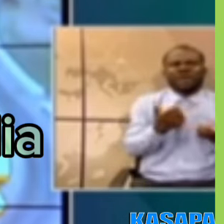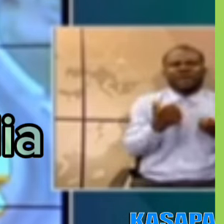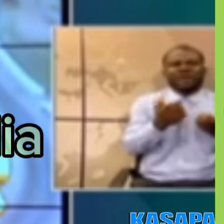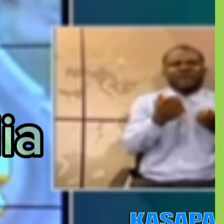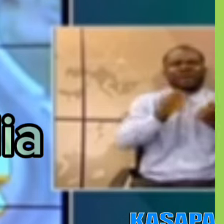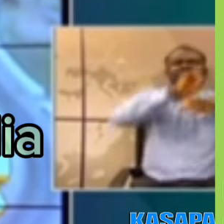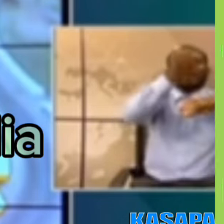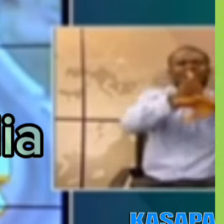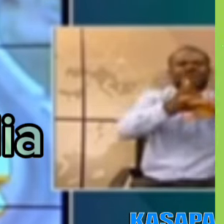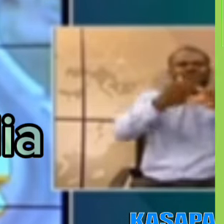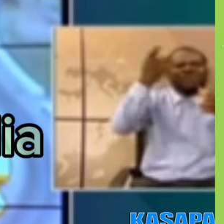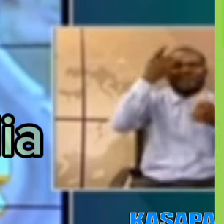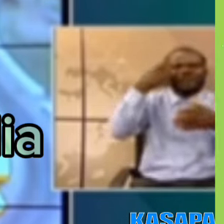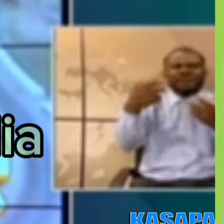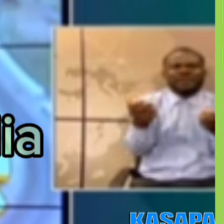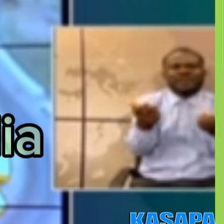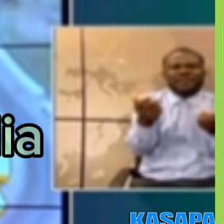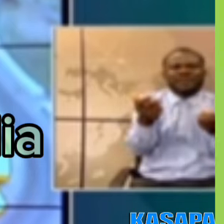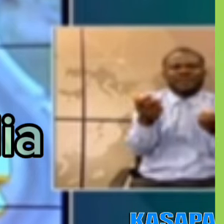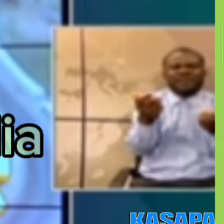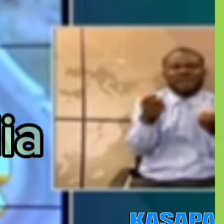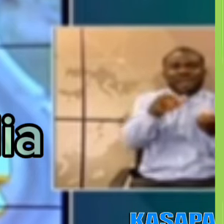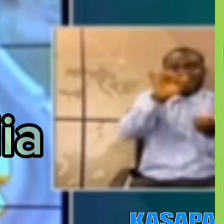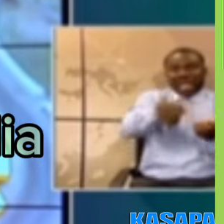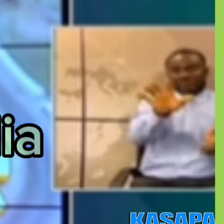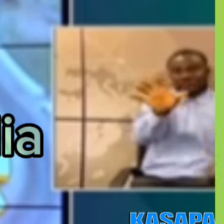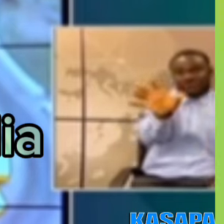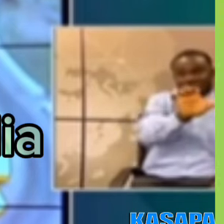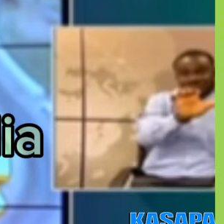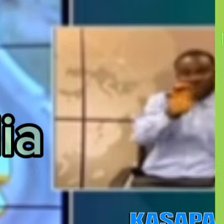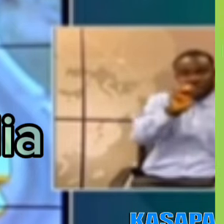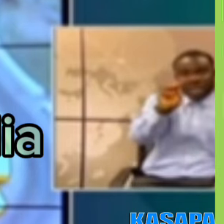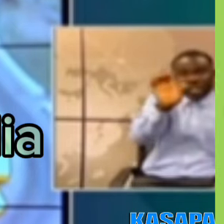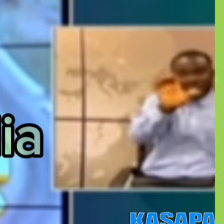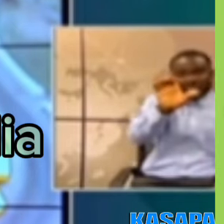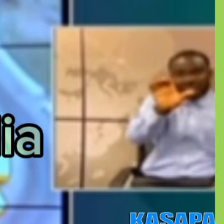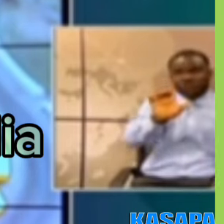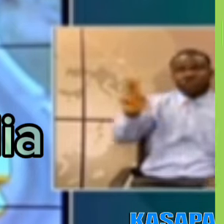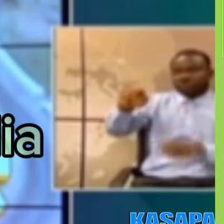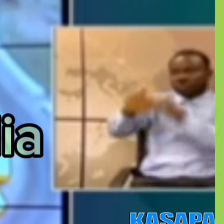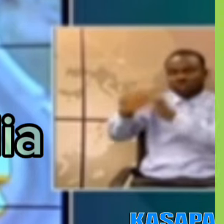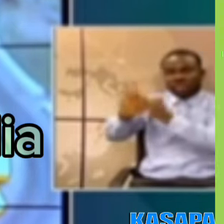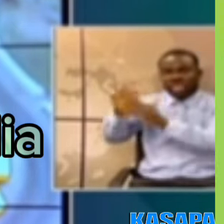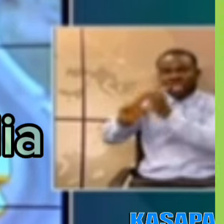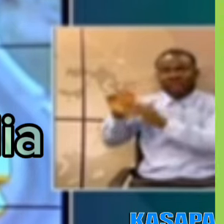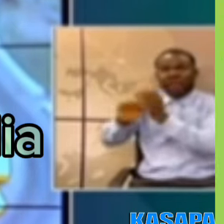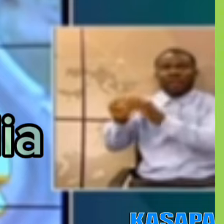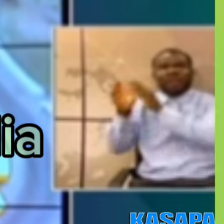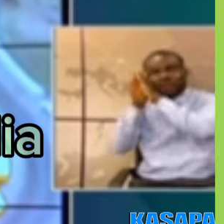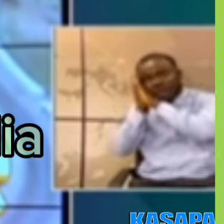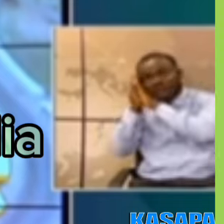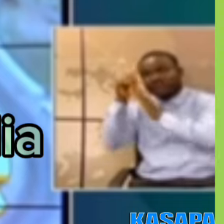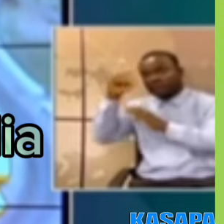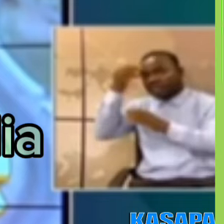It is that Sikana, you're the question, Bangalore, no. Nana no where your money mo. Muna no money abra mo per region. Eti ya